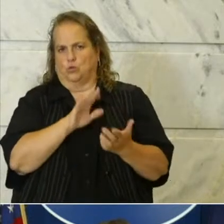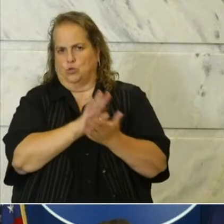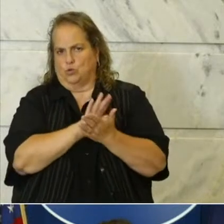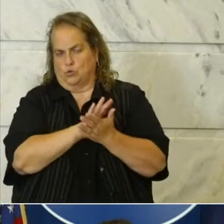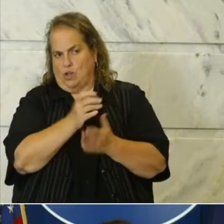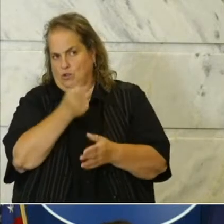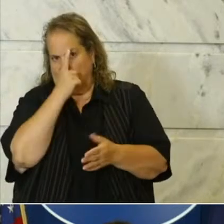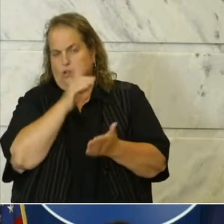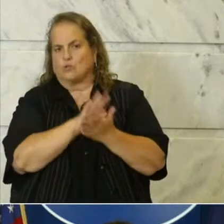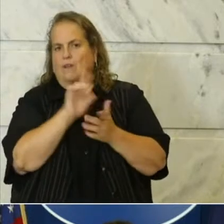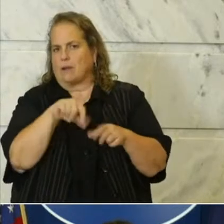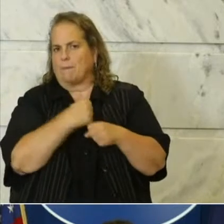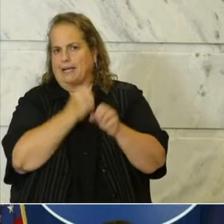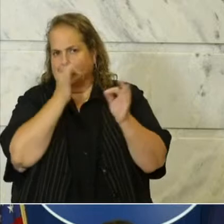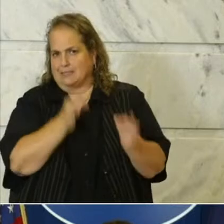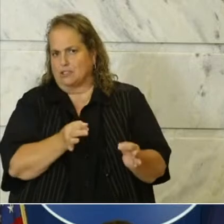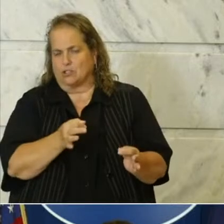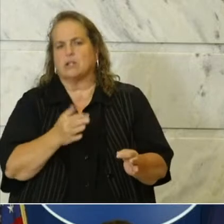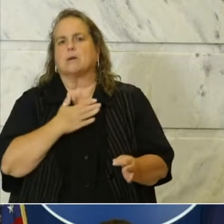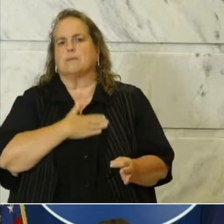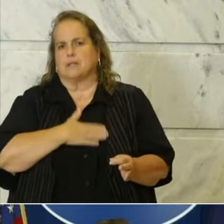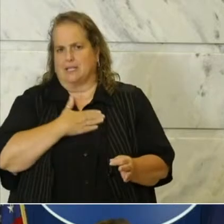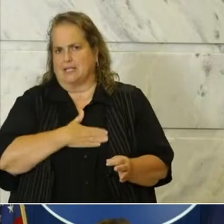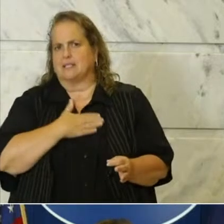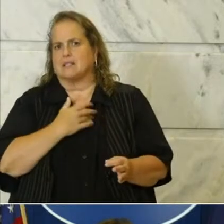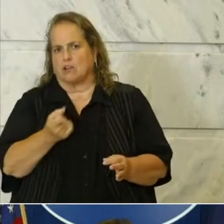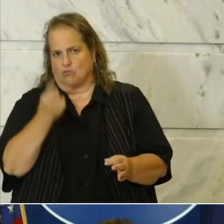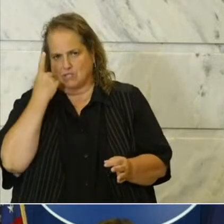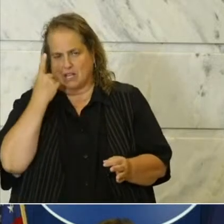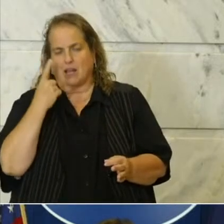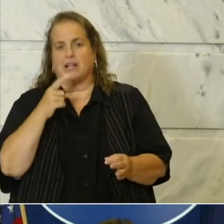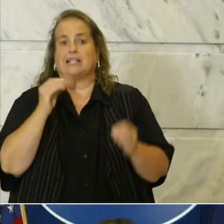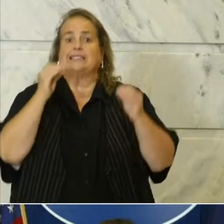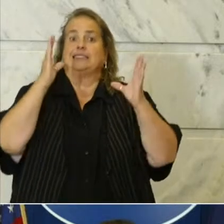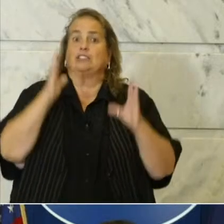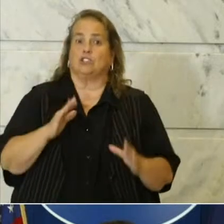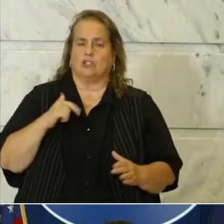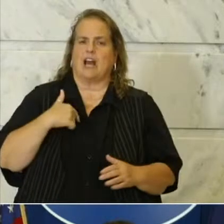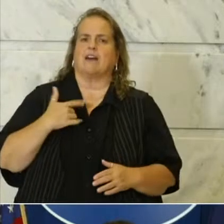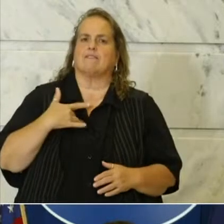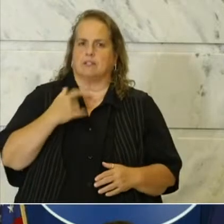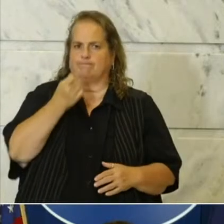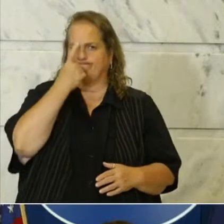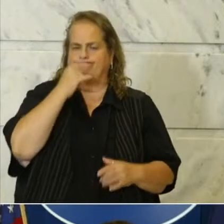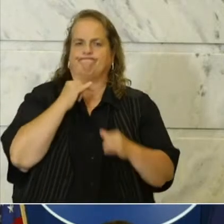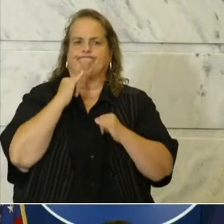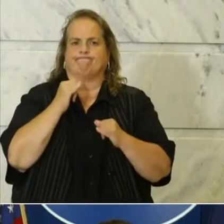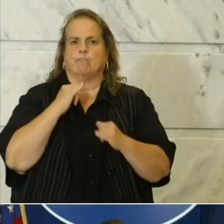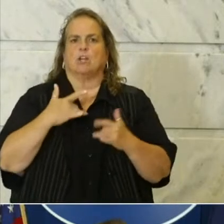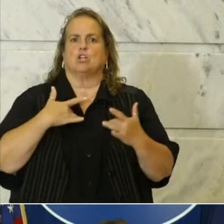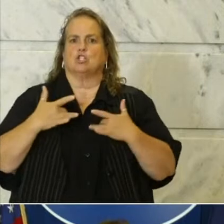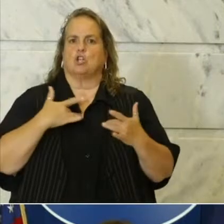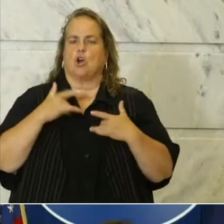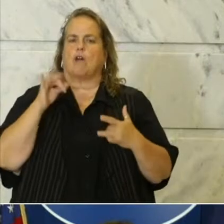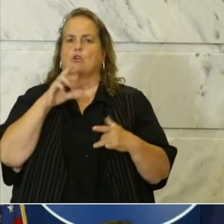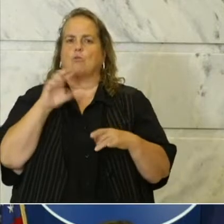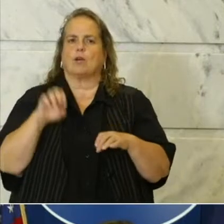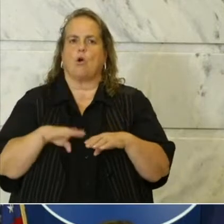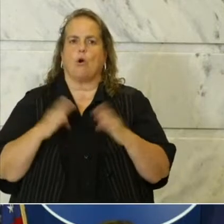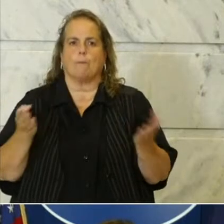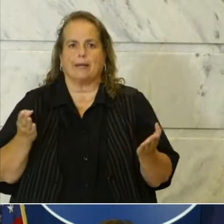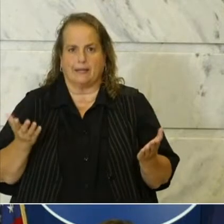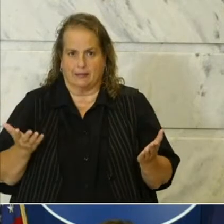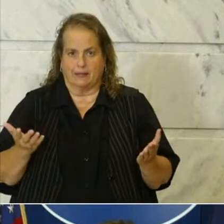teacher, I feel the concerns of my fellow educators about reopening. We are talking about the boots on the